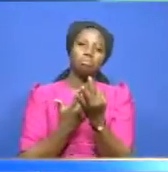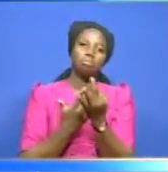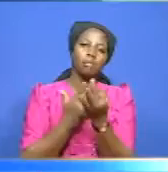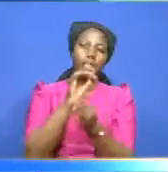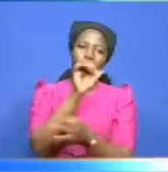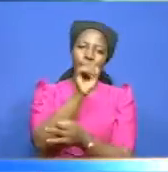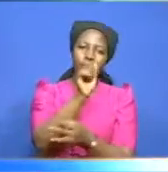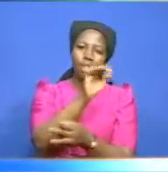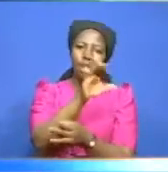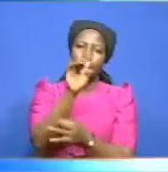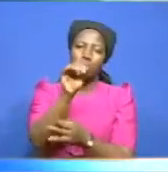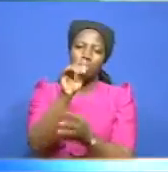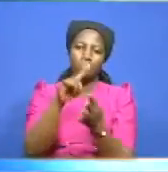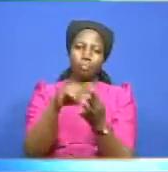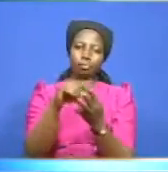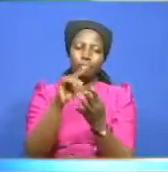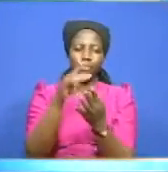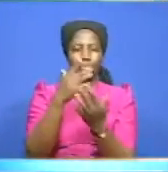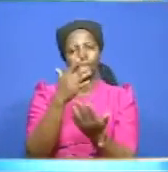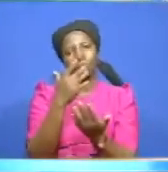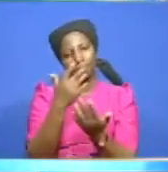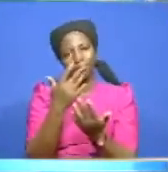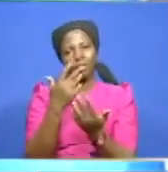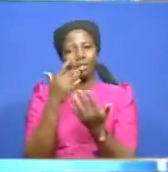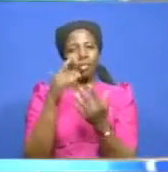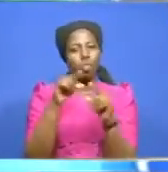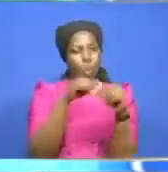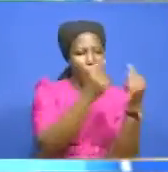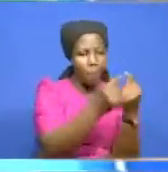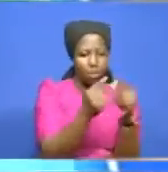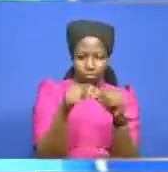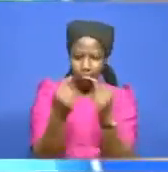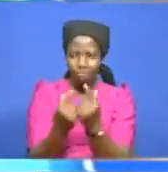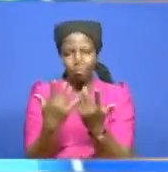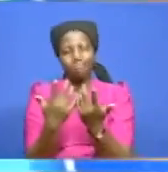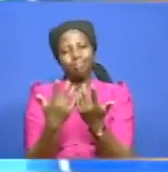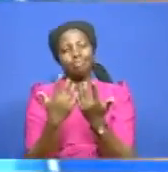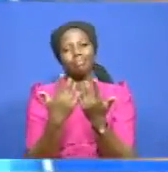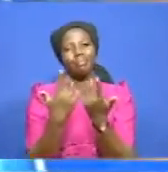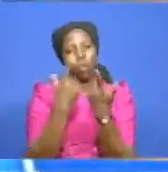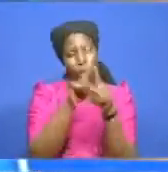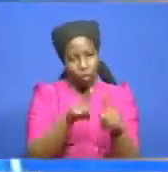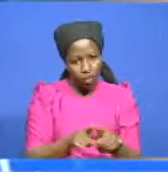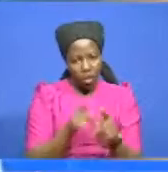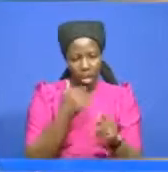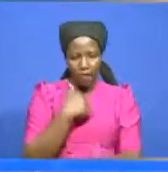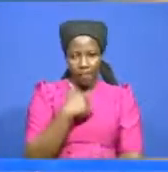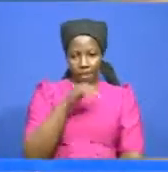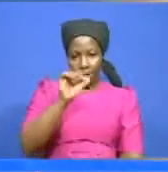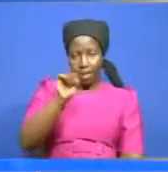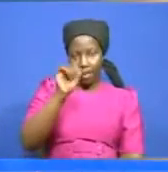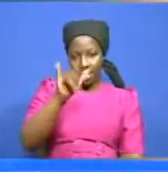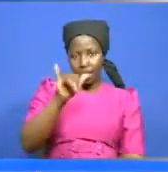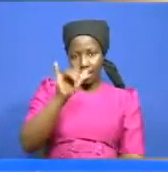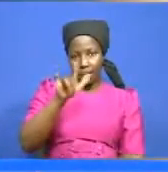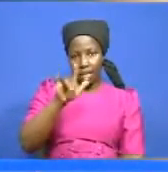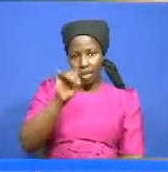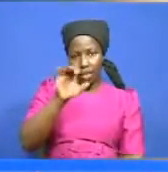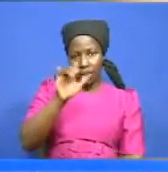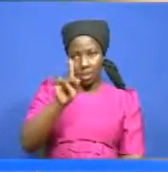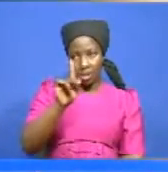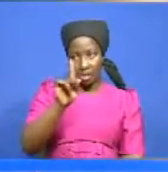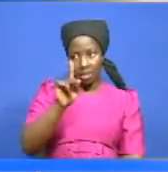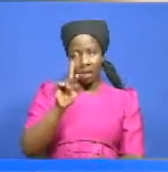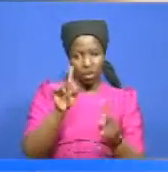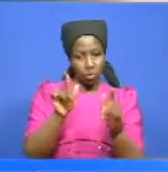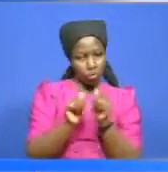SACCOs, chamas, although it's a lot more informal. And of course, we also have Shylock's, again, very informal, and you may not have it in this particular